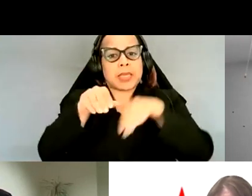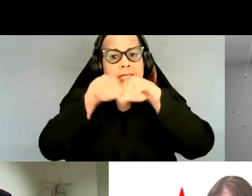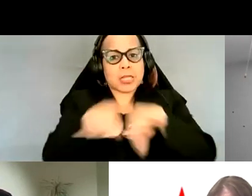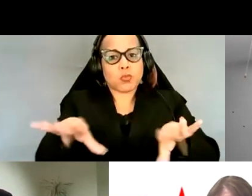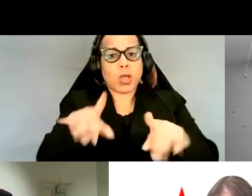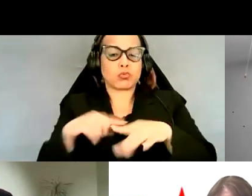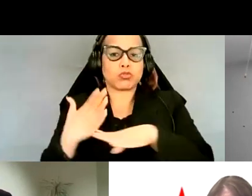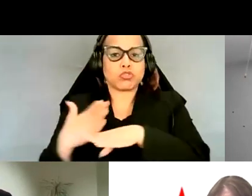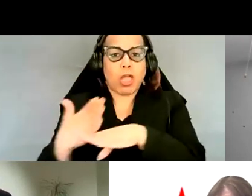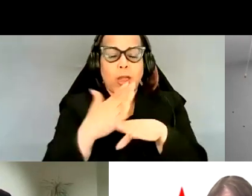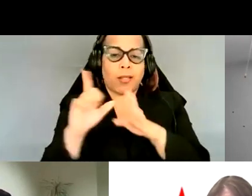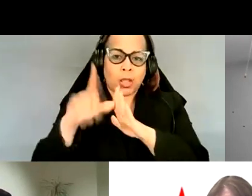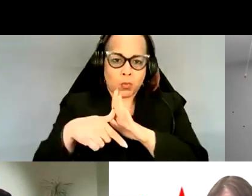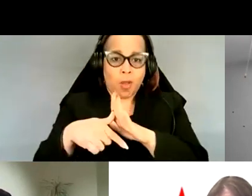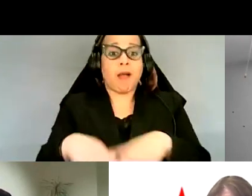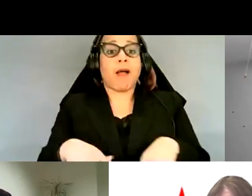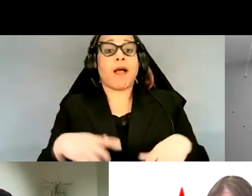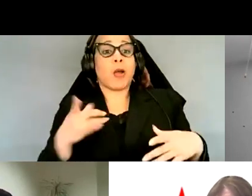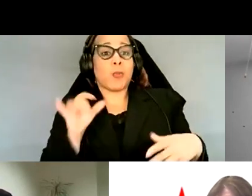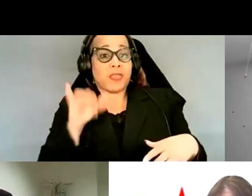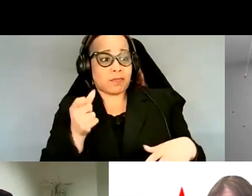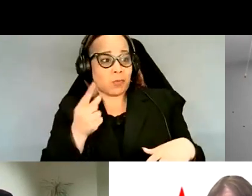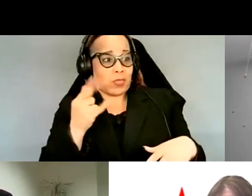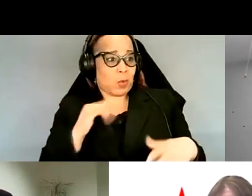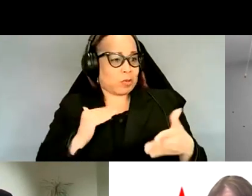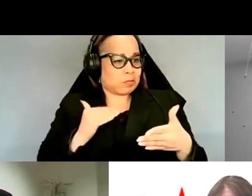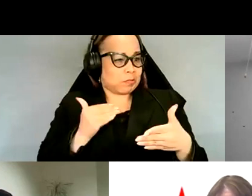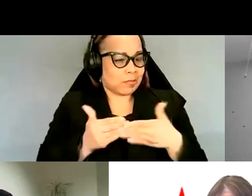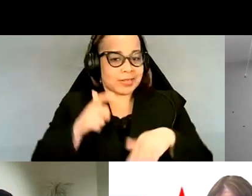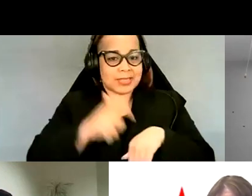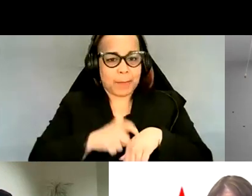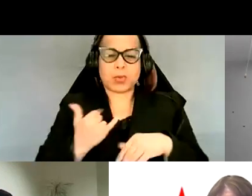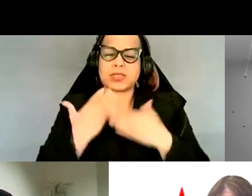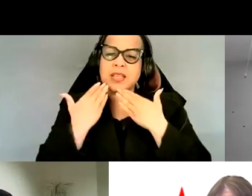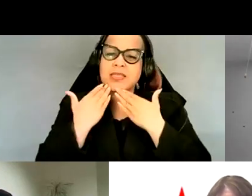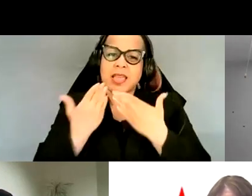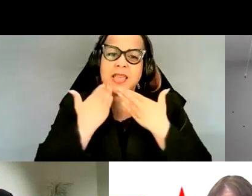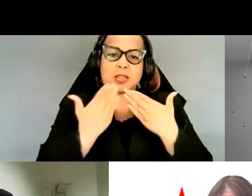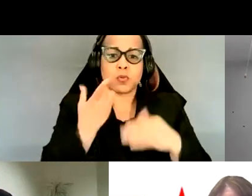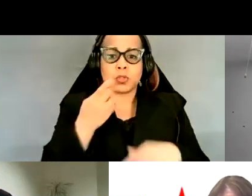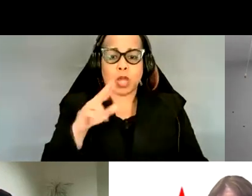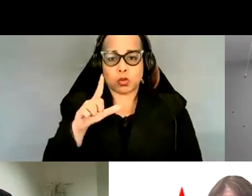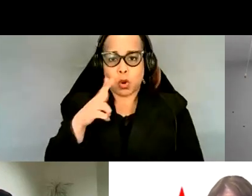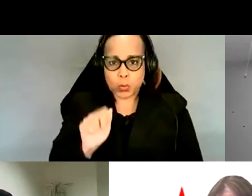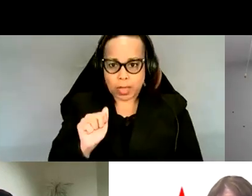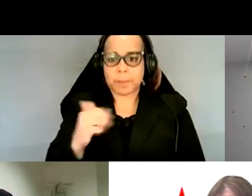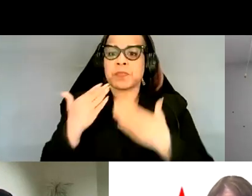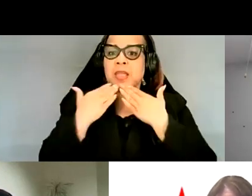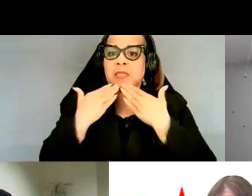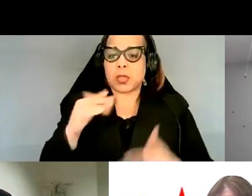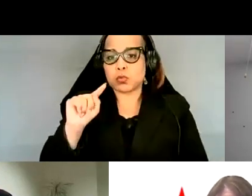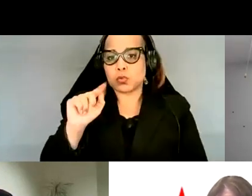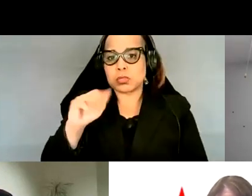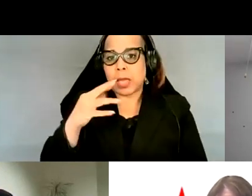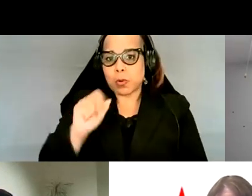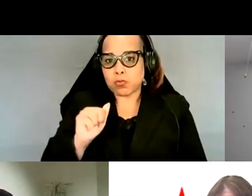to share later on. And with that, knowing that we're about at time here, I want to say thank you to Dr. Luna. I want to say thank you to Tamara.